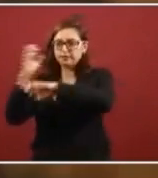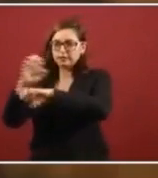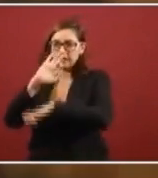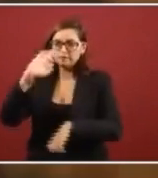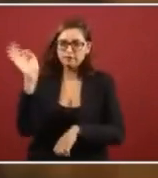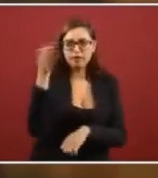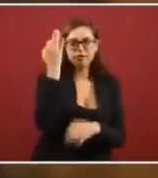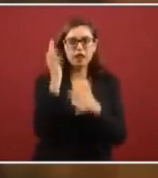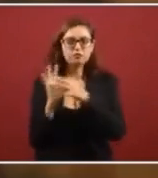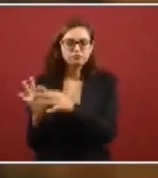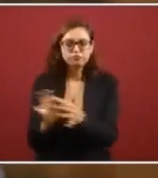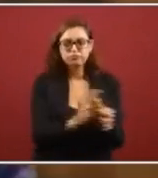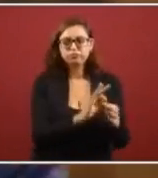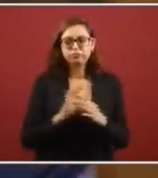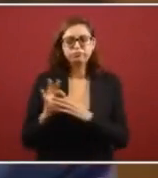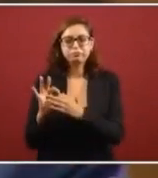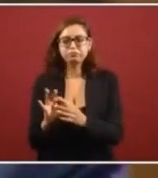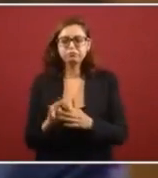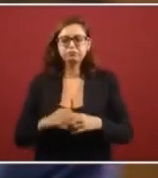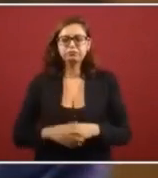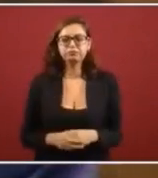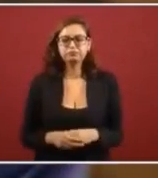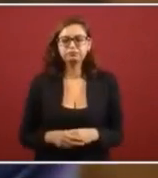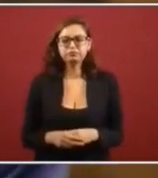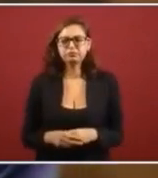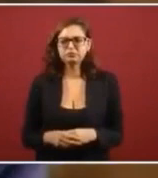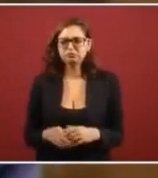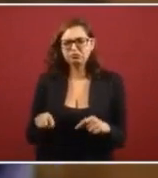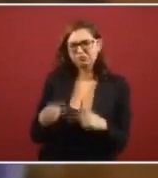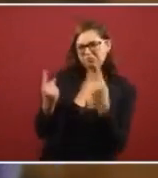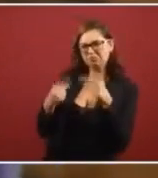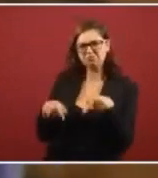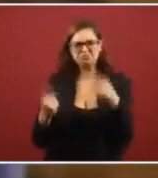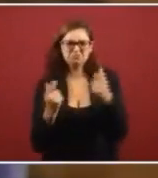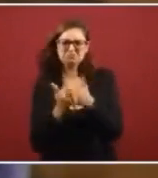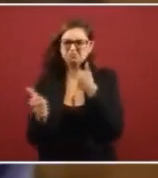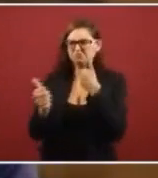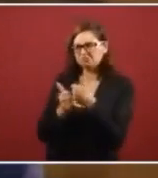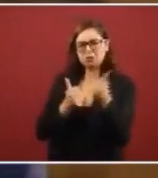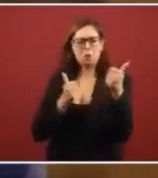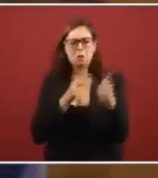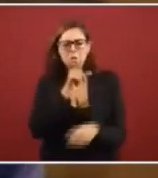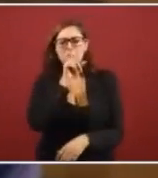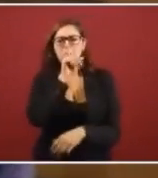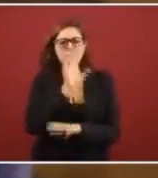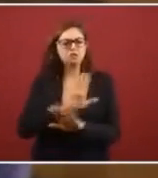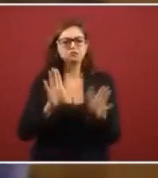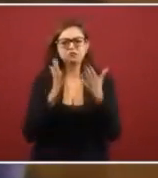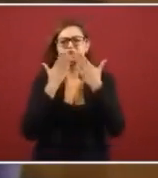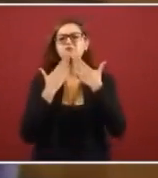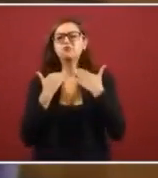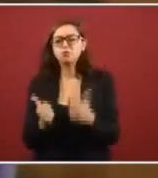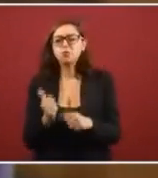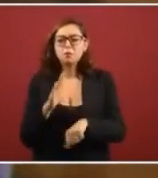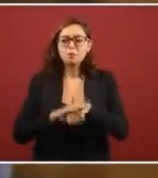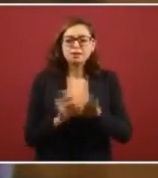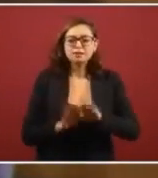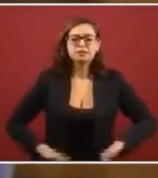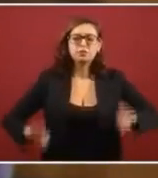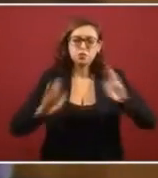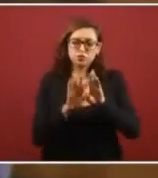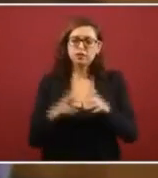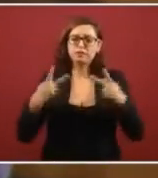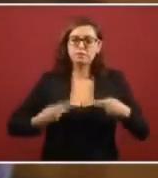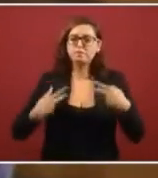state in the federal we do not have motives for especially when it has to do with